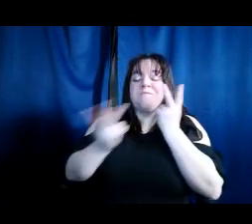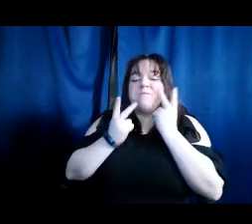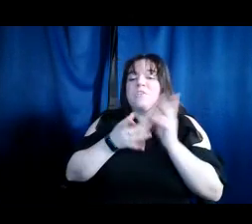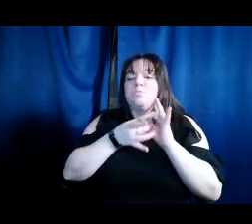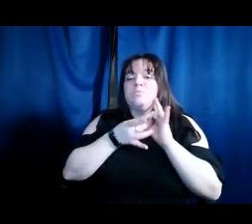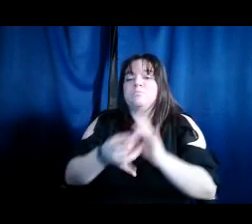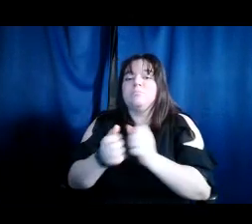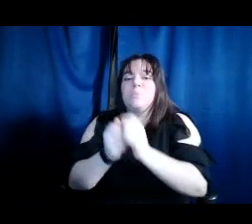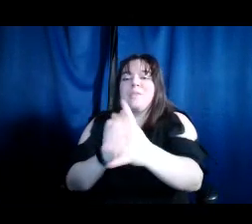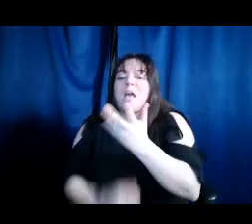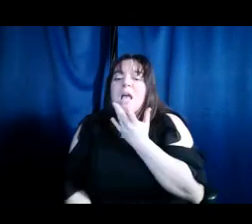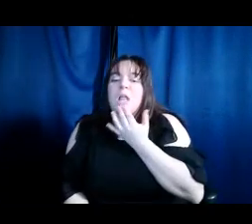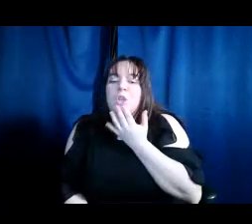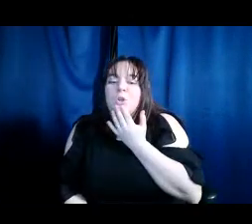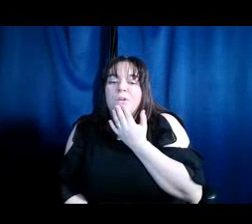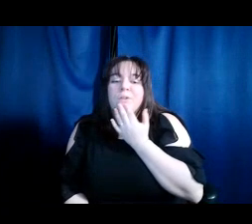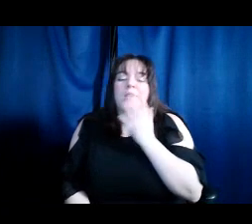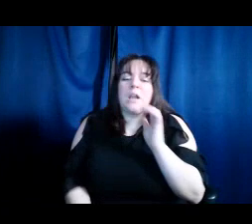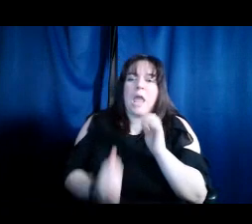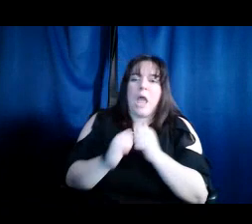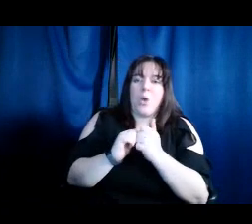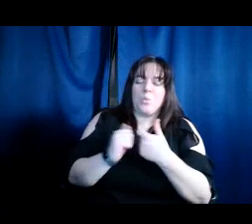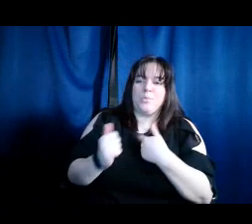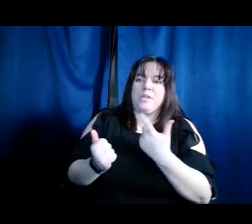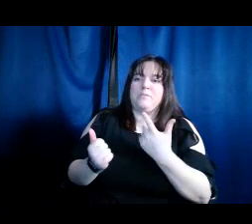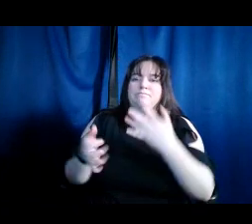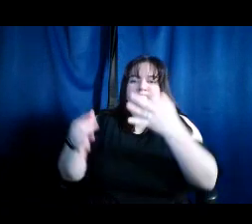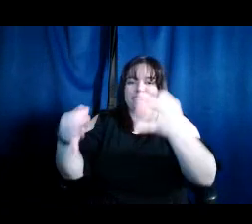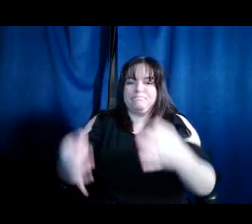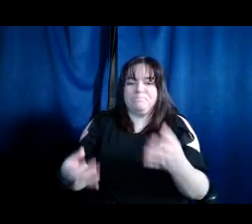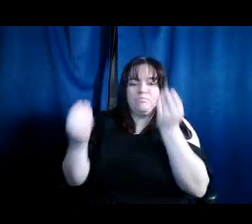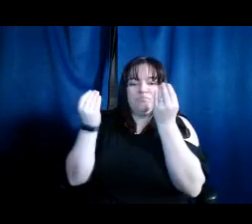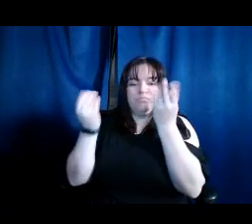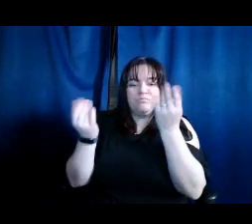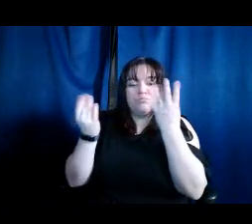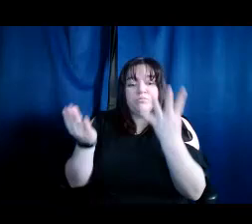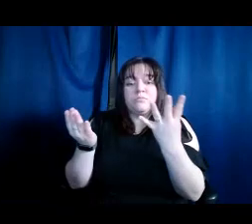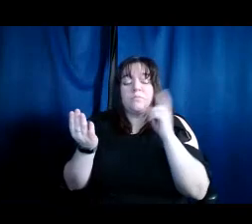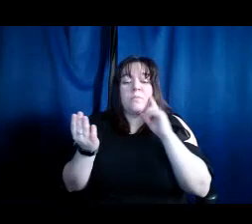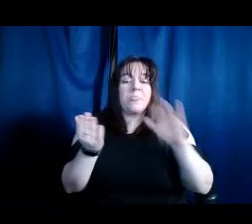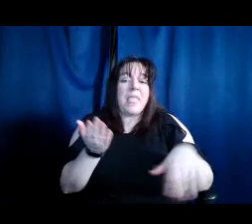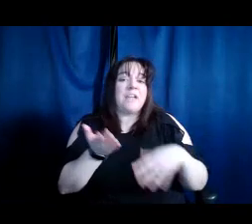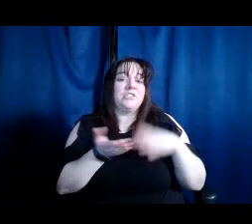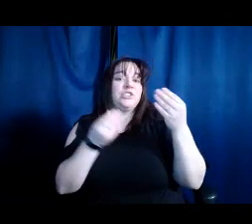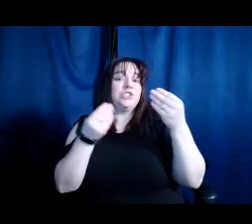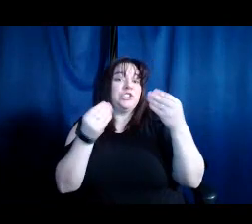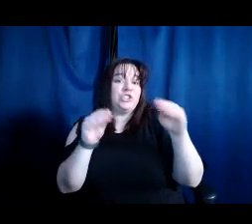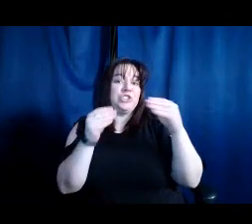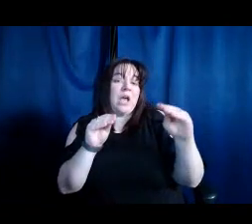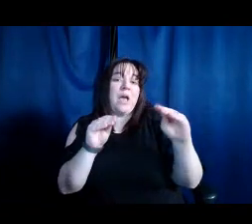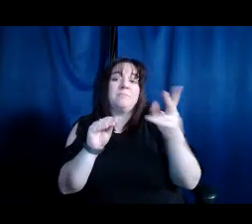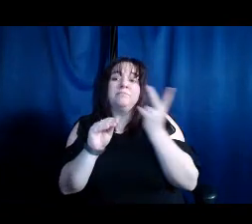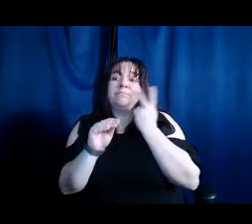color to indicate the active navigation item. The shop navigation item is identified in gray.